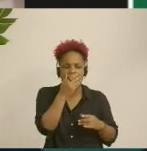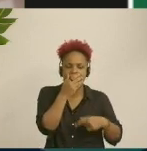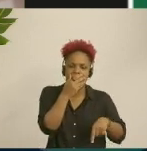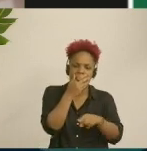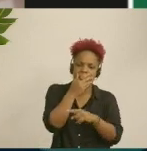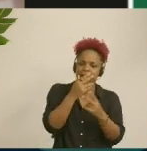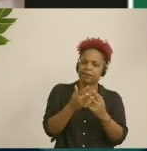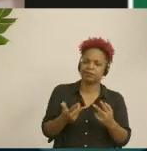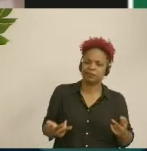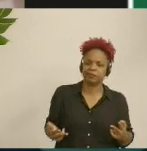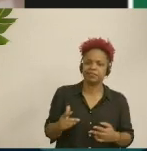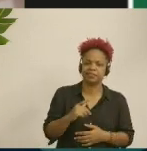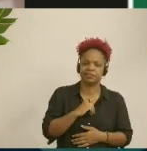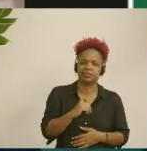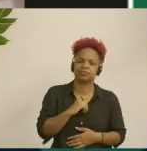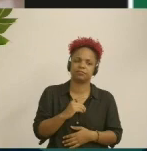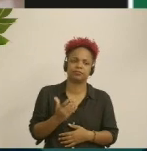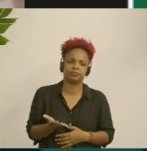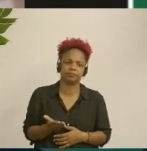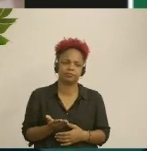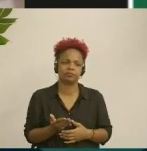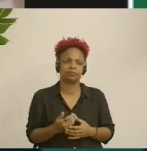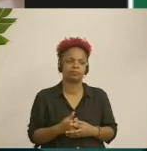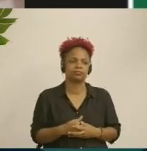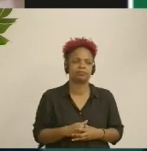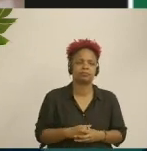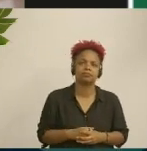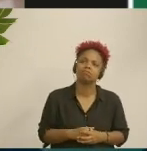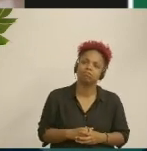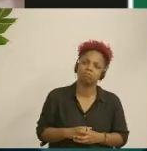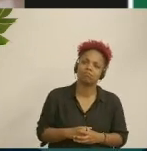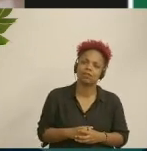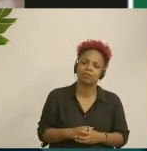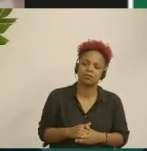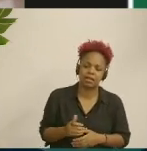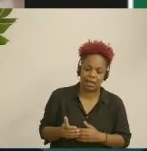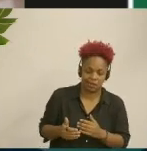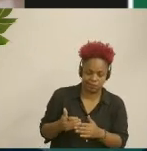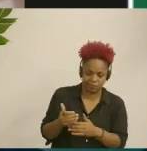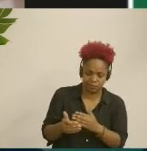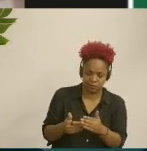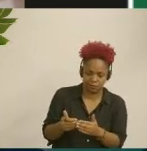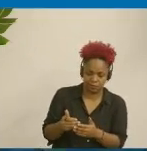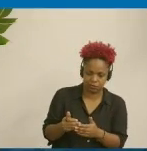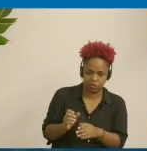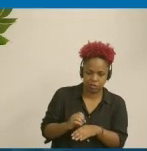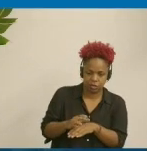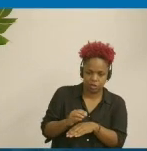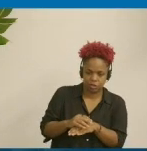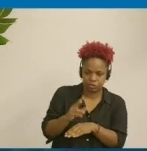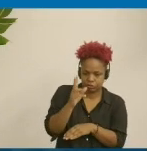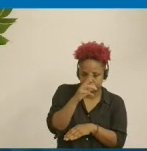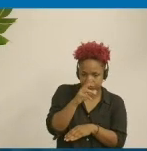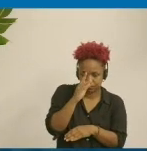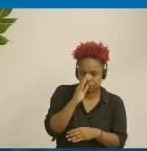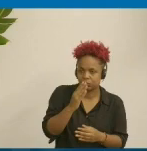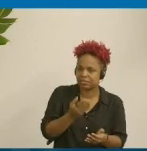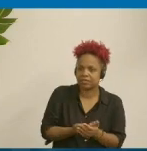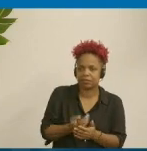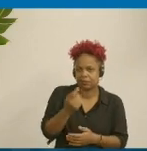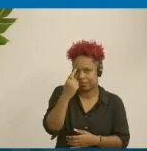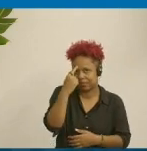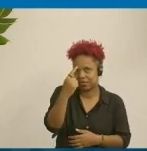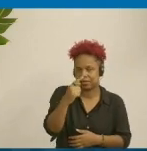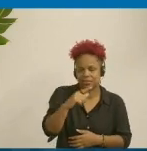storytelling business, because that is essential for driving change. Thank you. Thank you. Thank you, Susanne, Maria Elena,